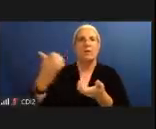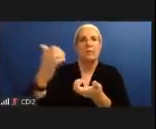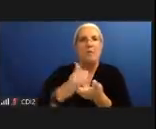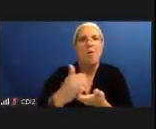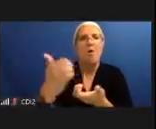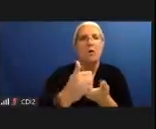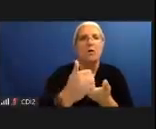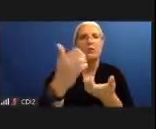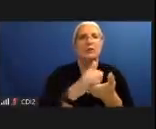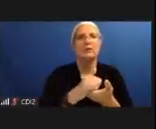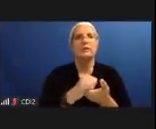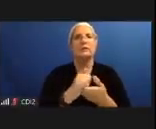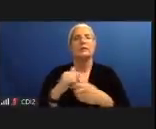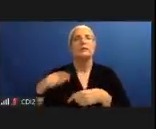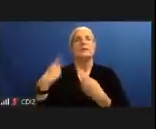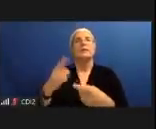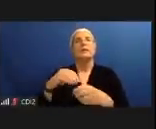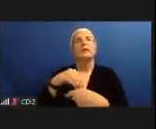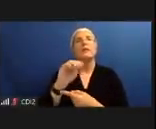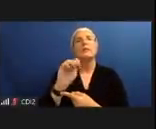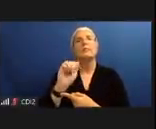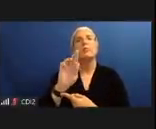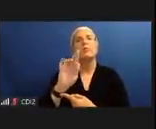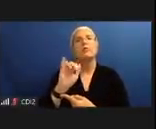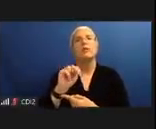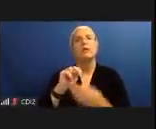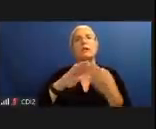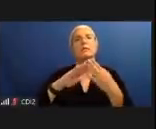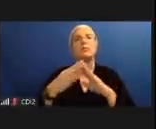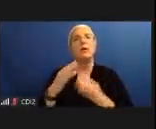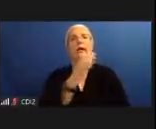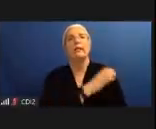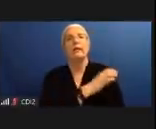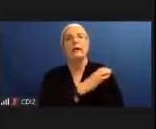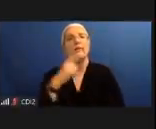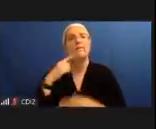provide follow-up care. So anyone who has questions, who